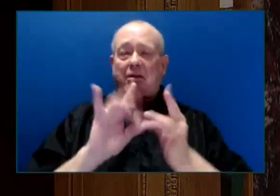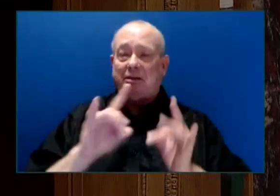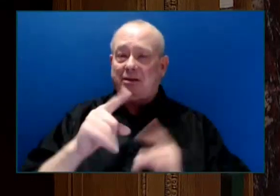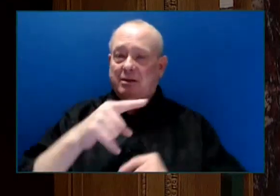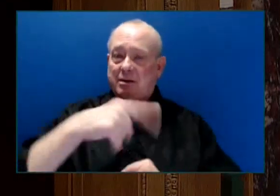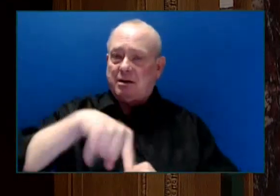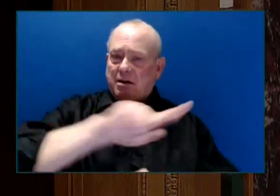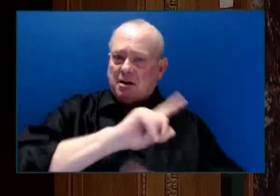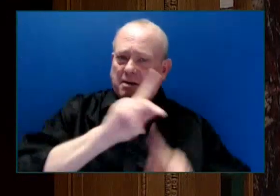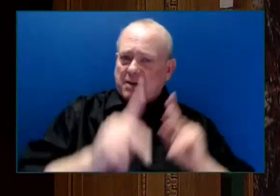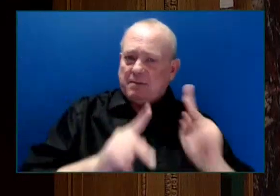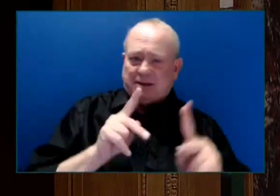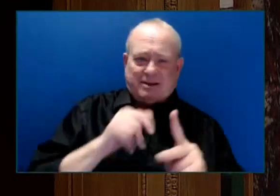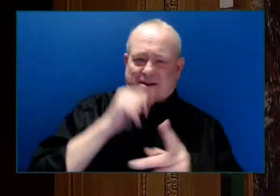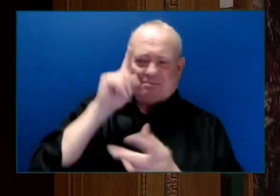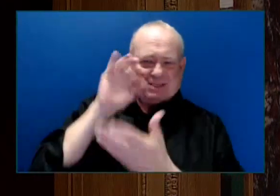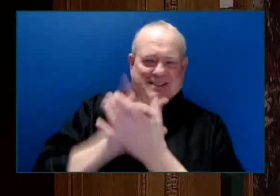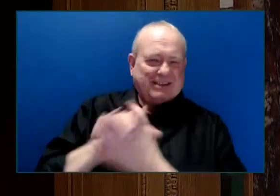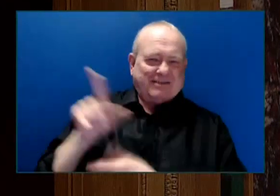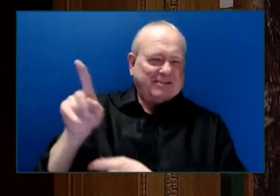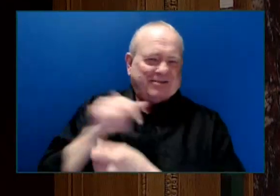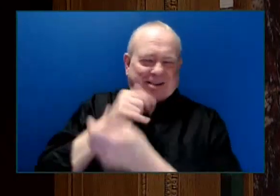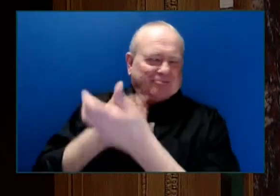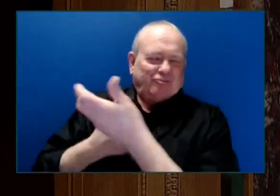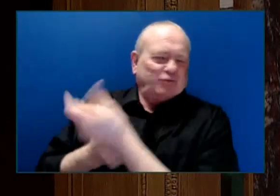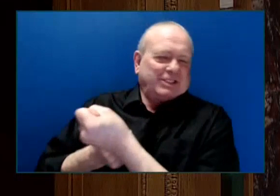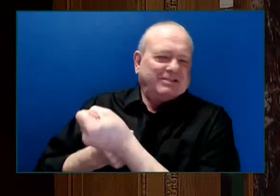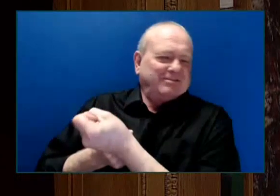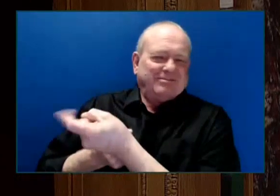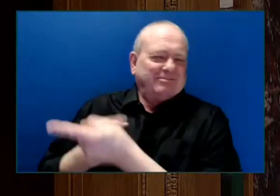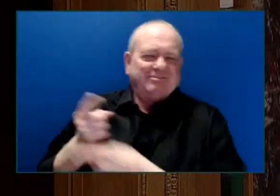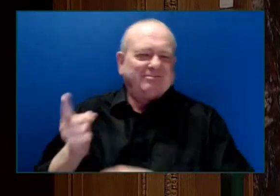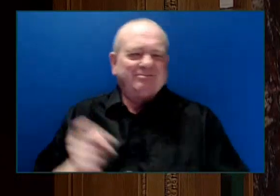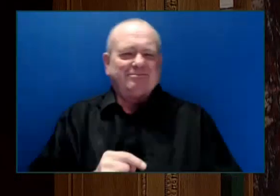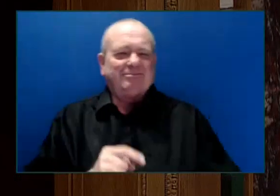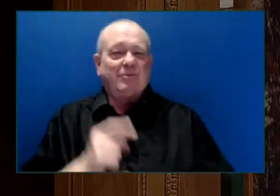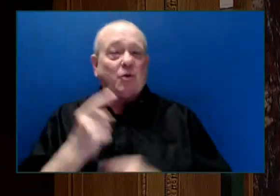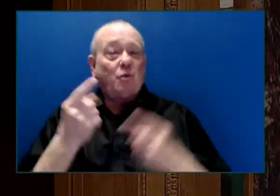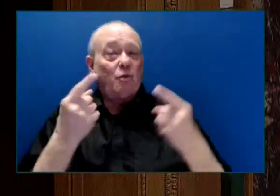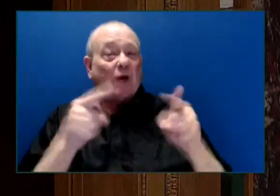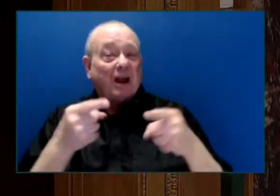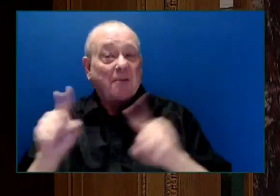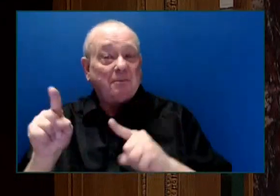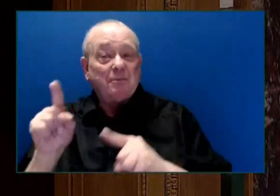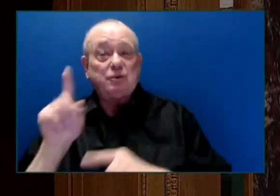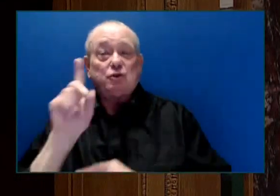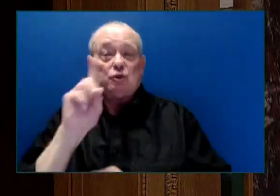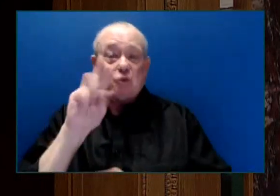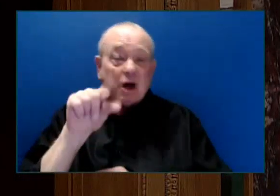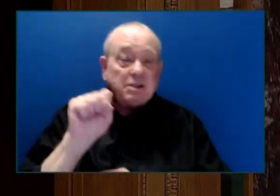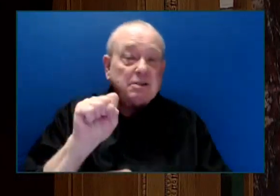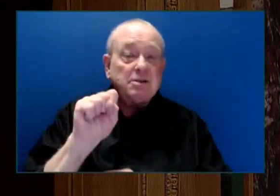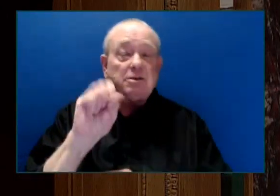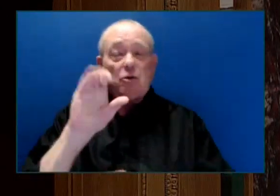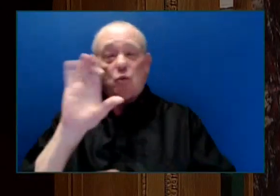streets are the result of his policies. Mr. Speaker, will the Premier acknowledge and finally